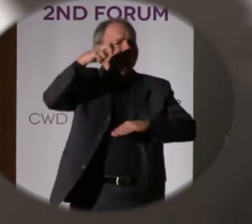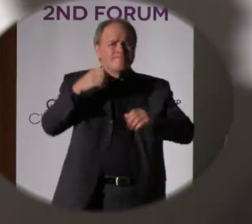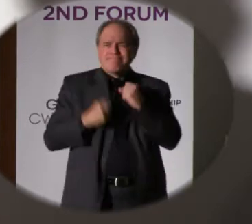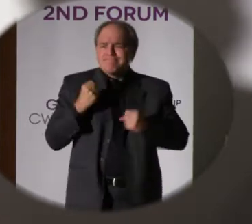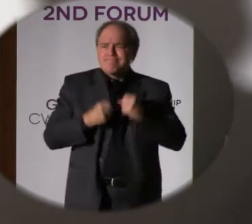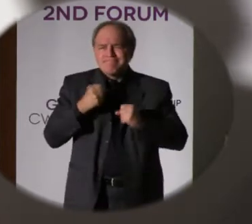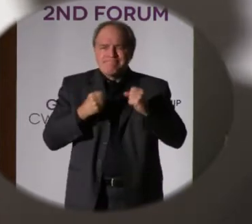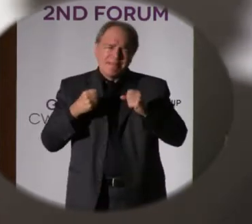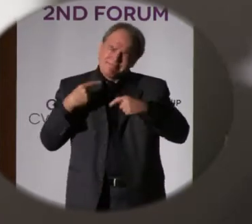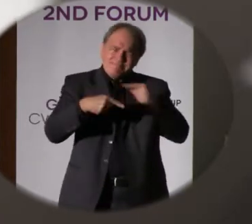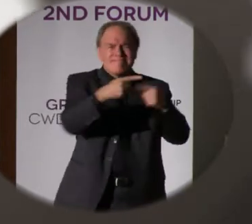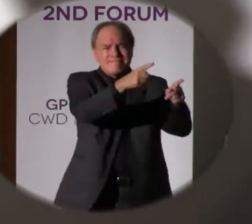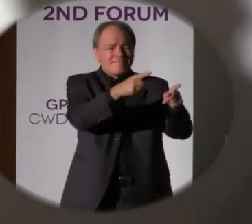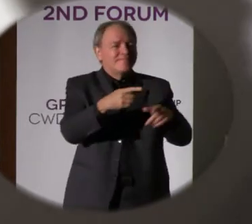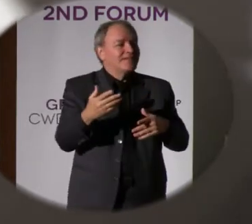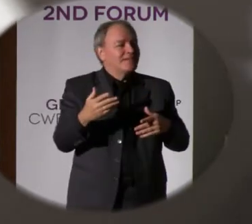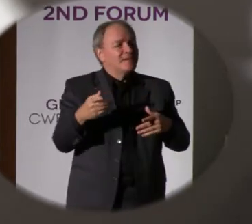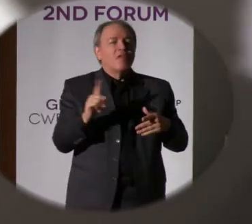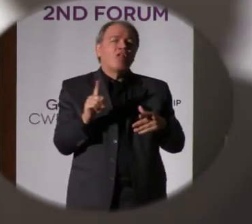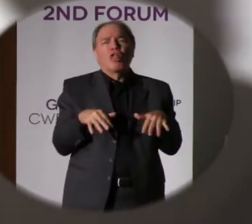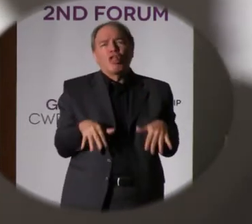faster at